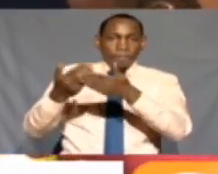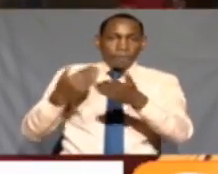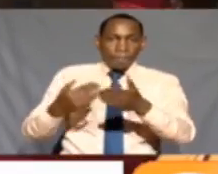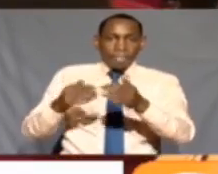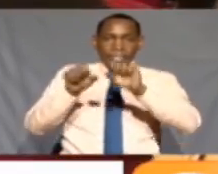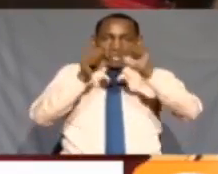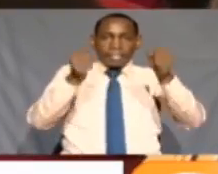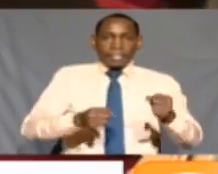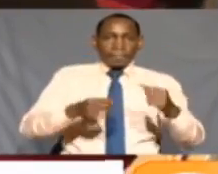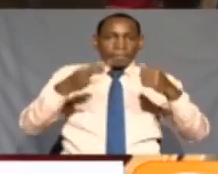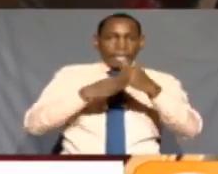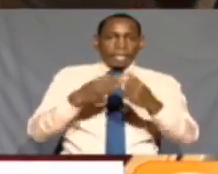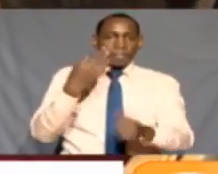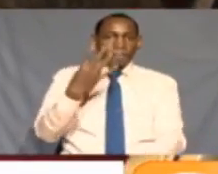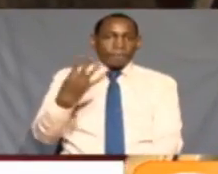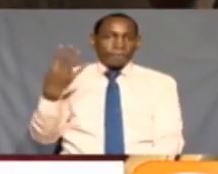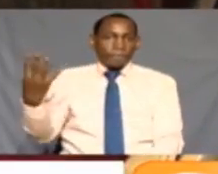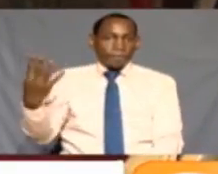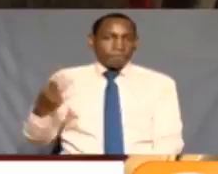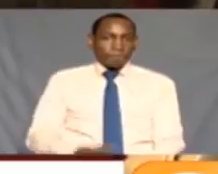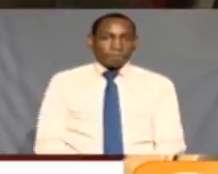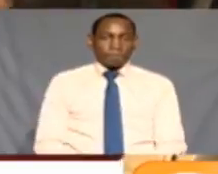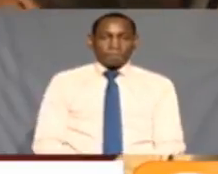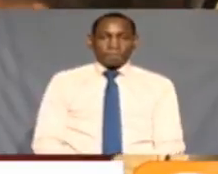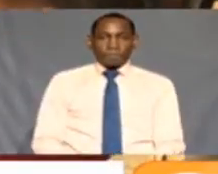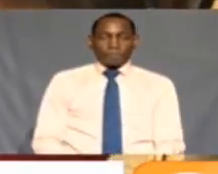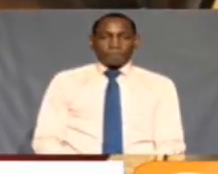awali wa 844.